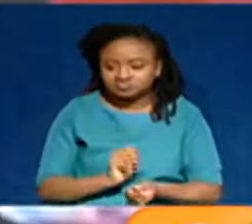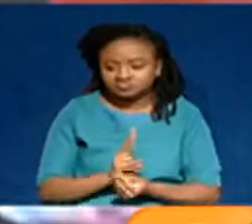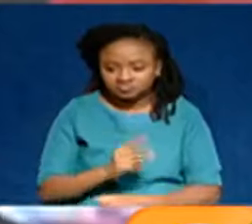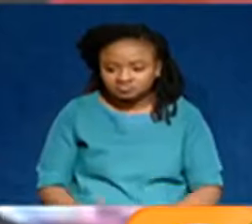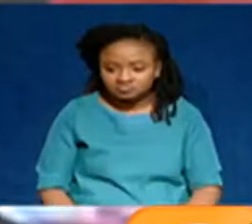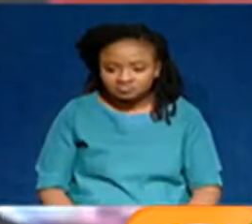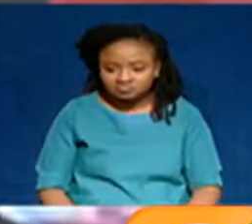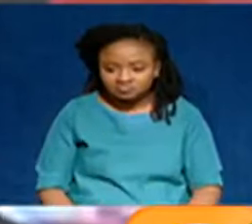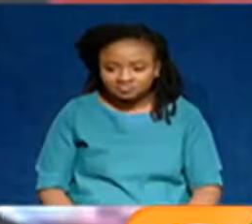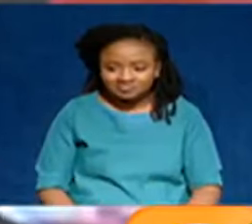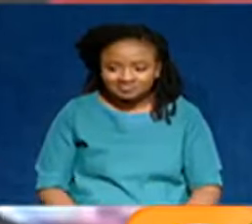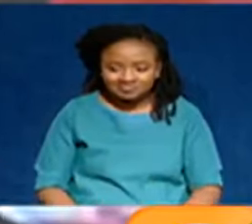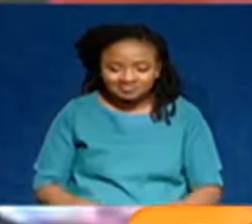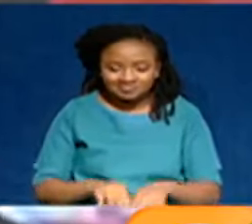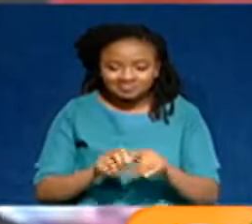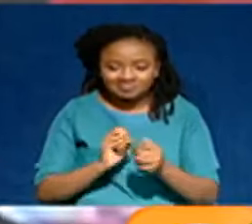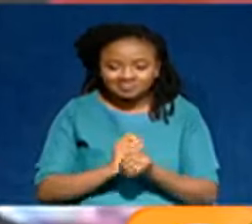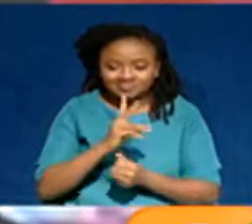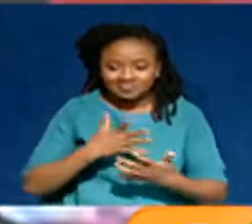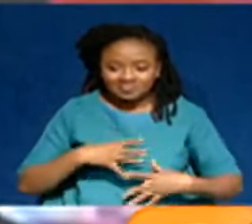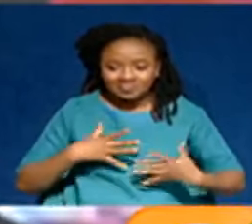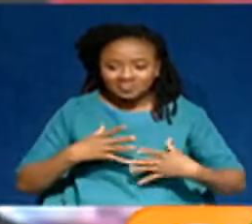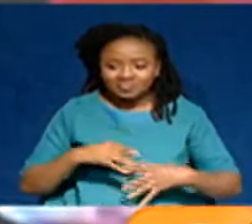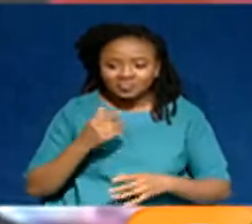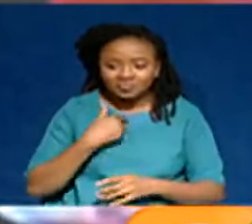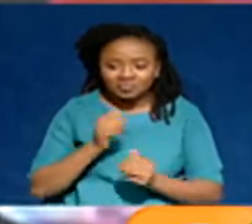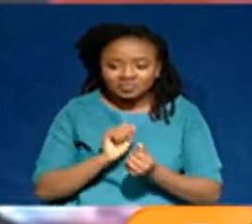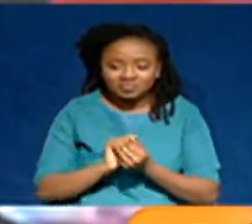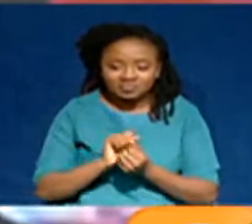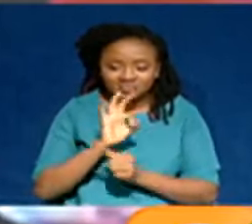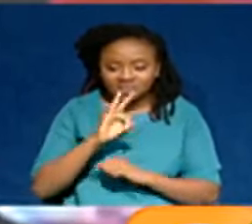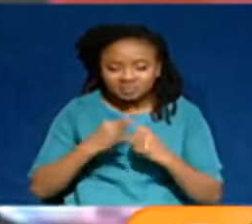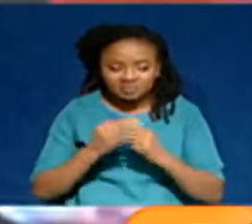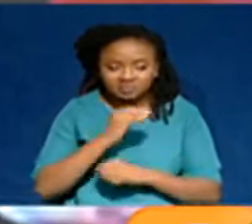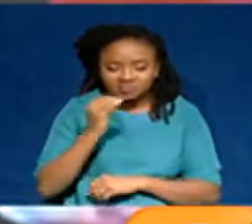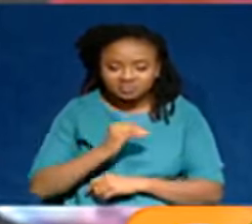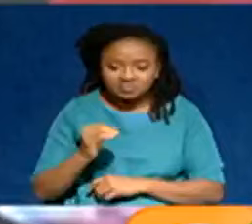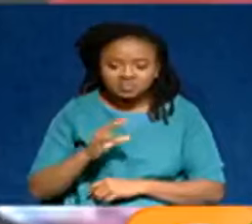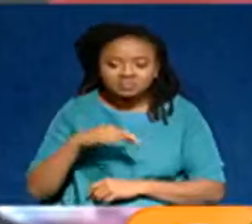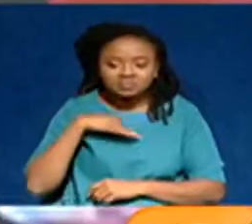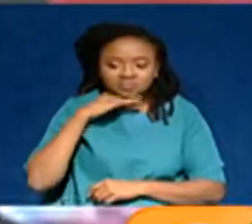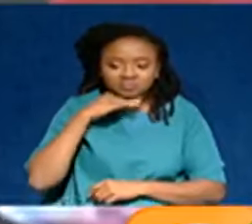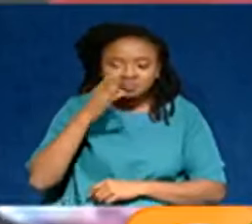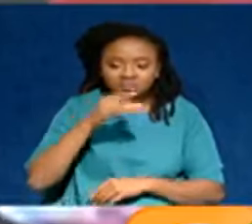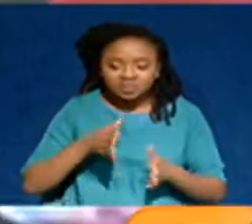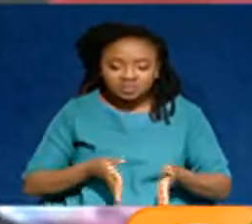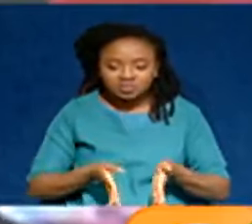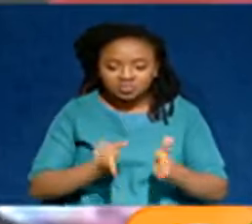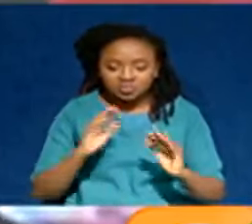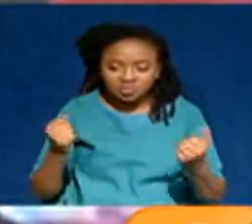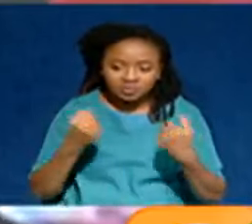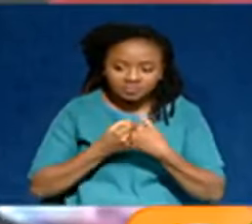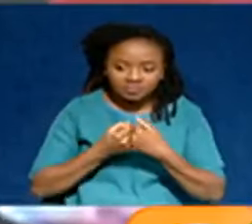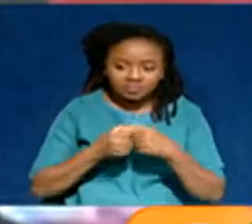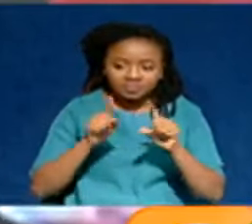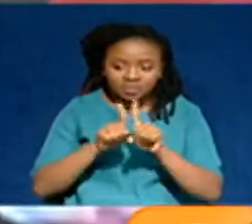12 people per day, you have 38% are contributed by motorcycles. Motorcyclists and the pillion passengers. And